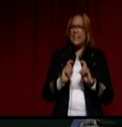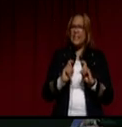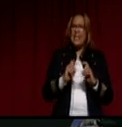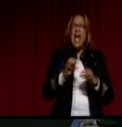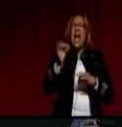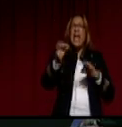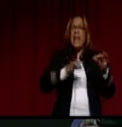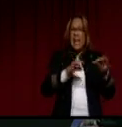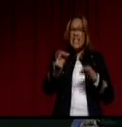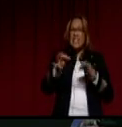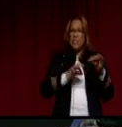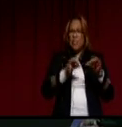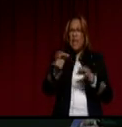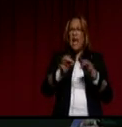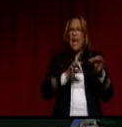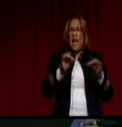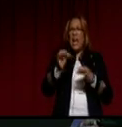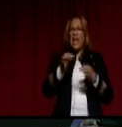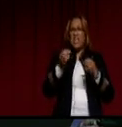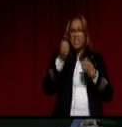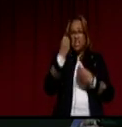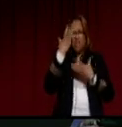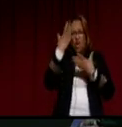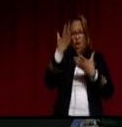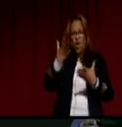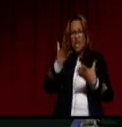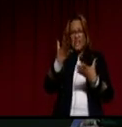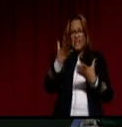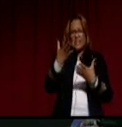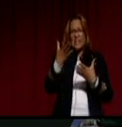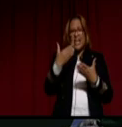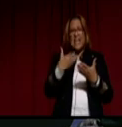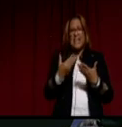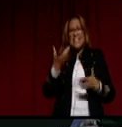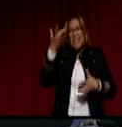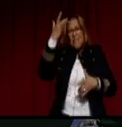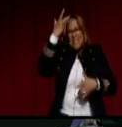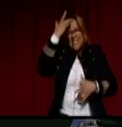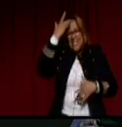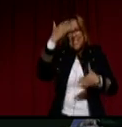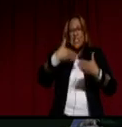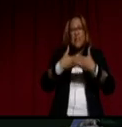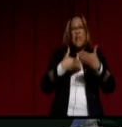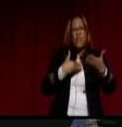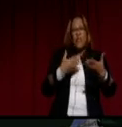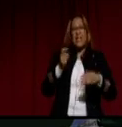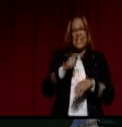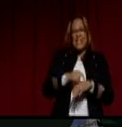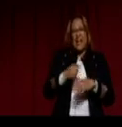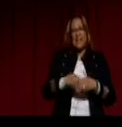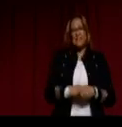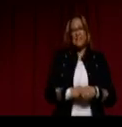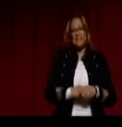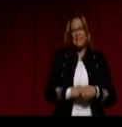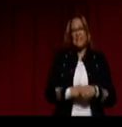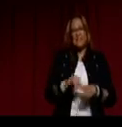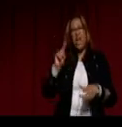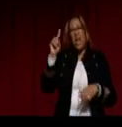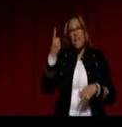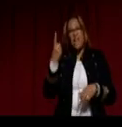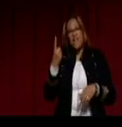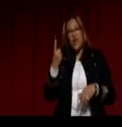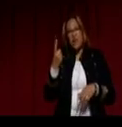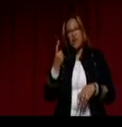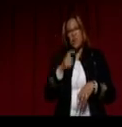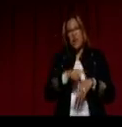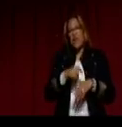1918, explain or describe to our audience some pandemics before the 1918 pandemic. The first one that we